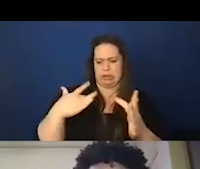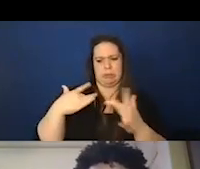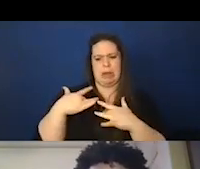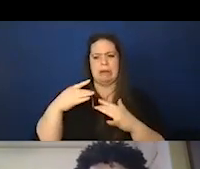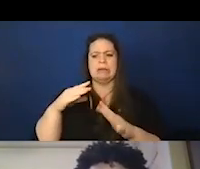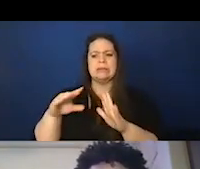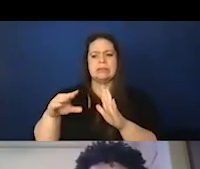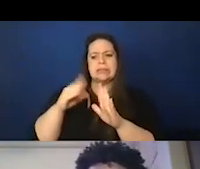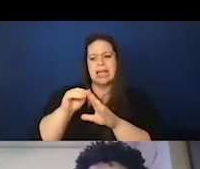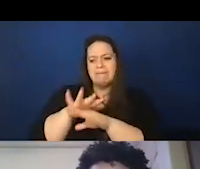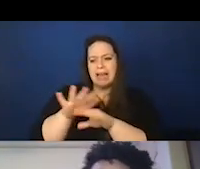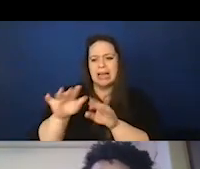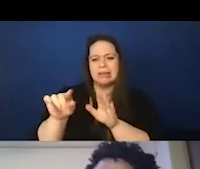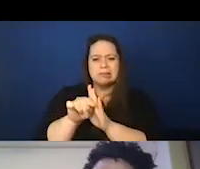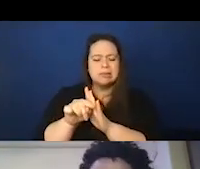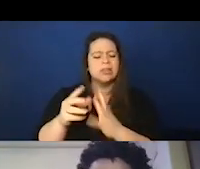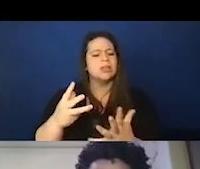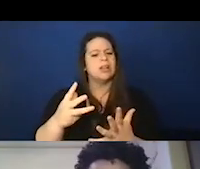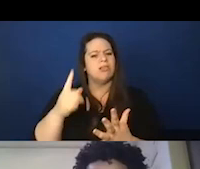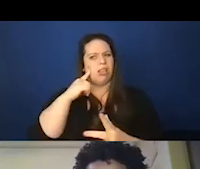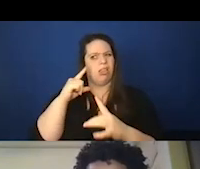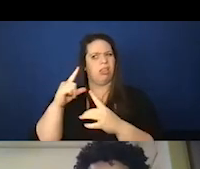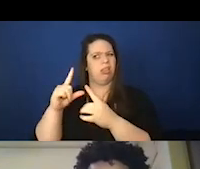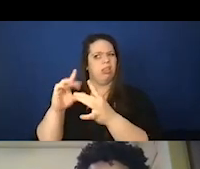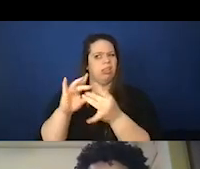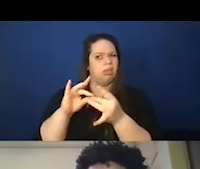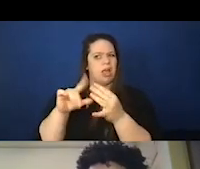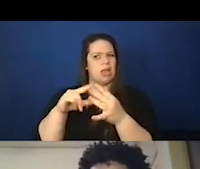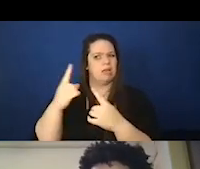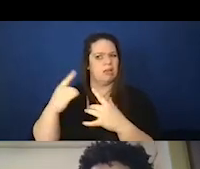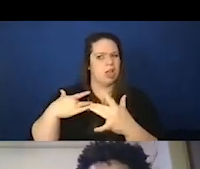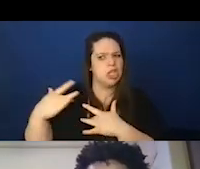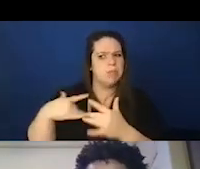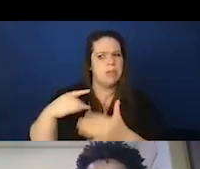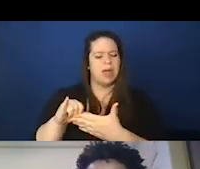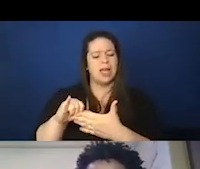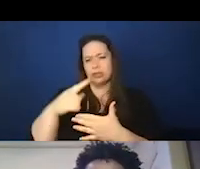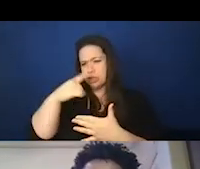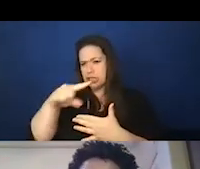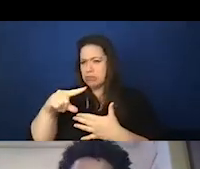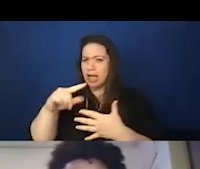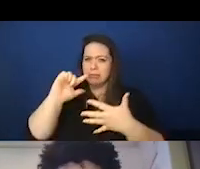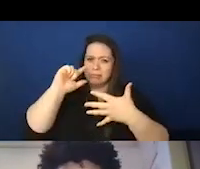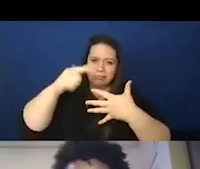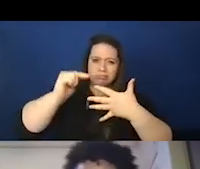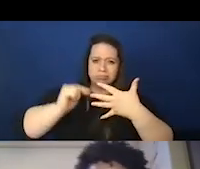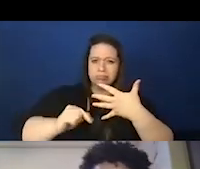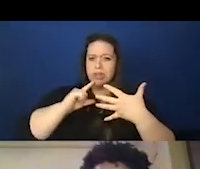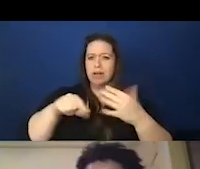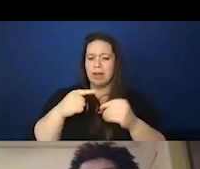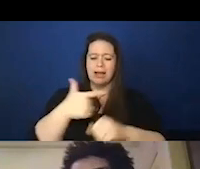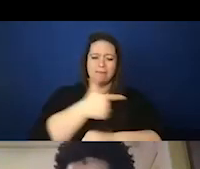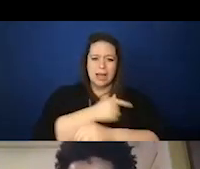stories about side effects. Can you kind of walk us through them and address them like one by one? So, is the vaccine